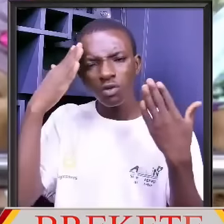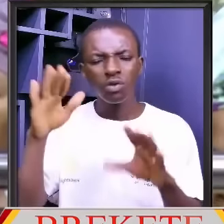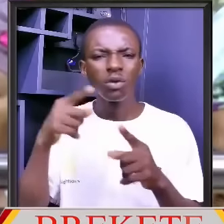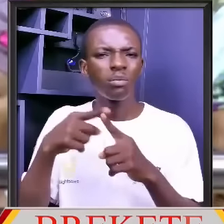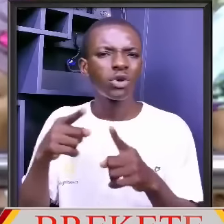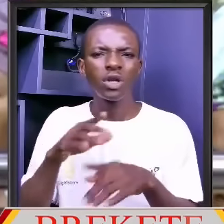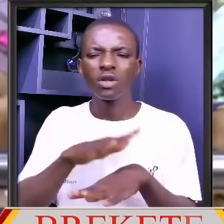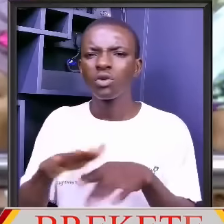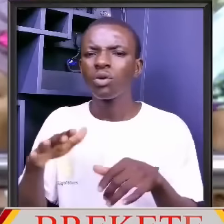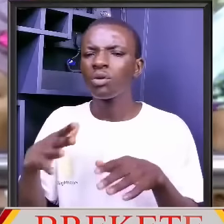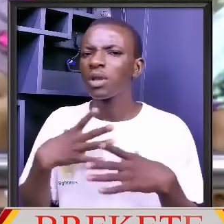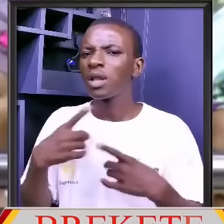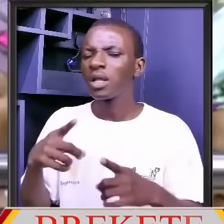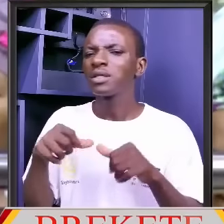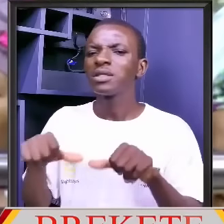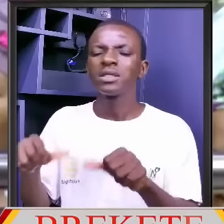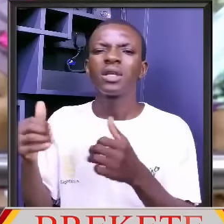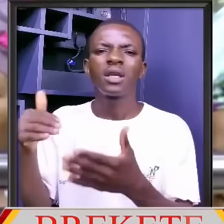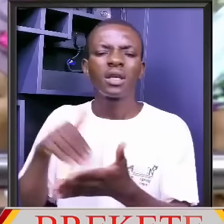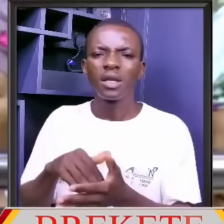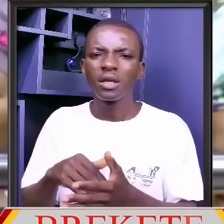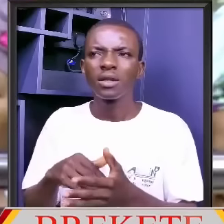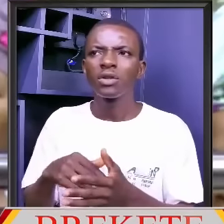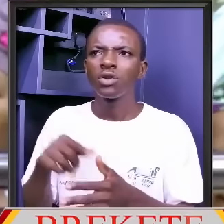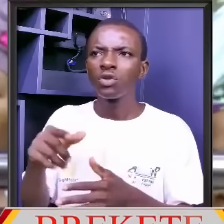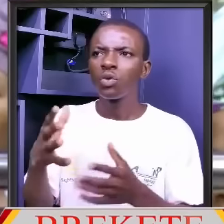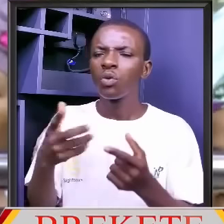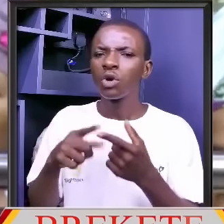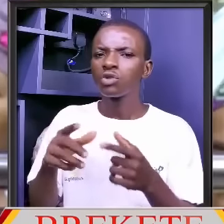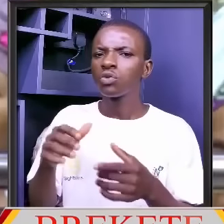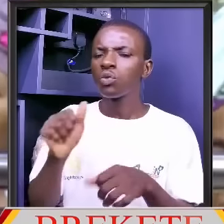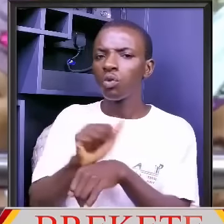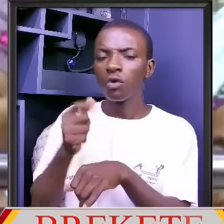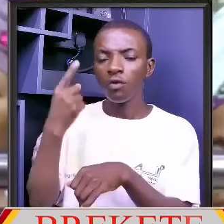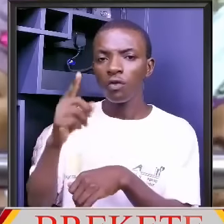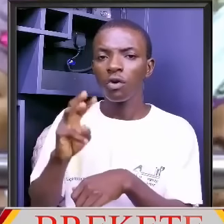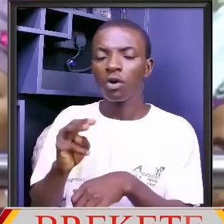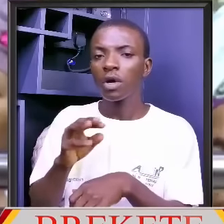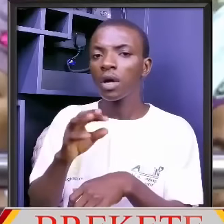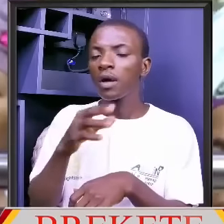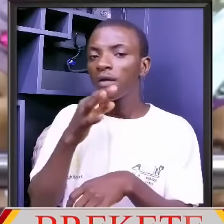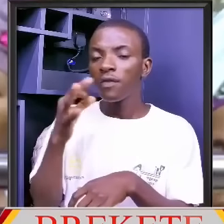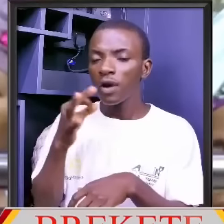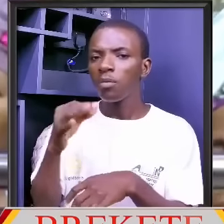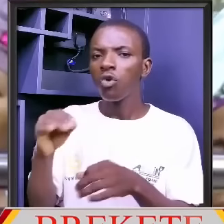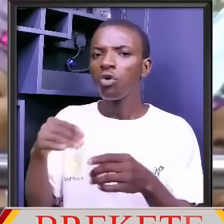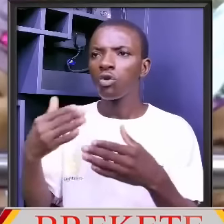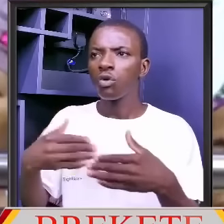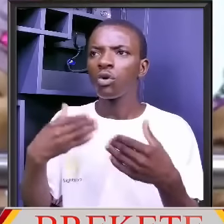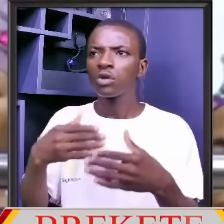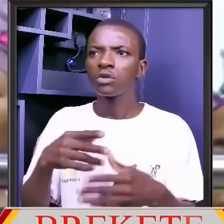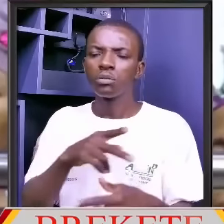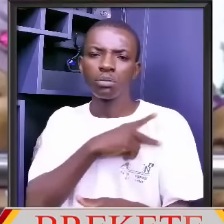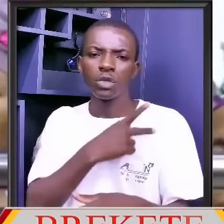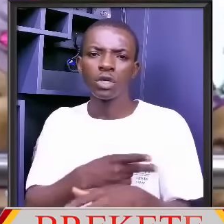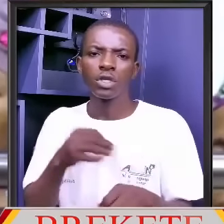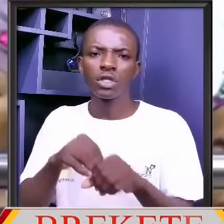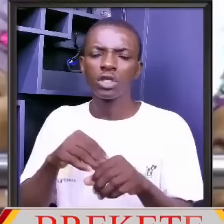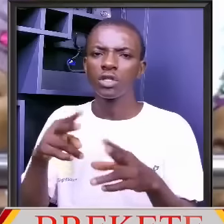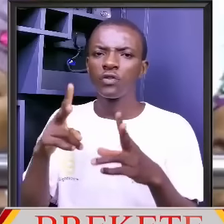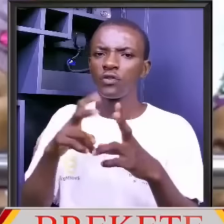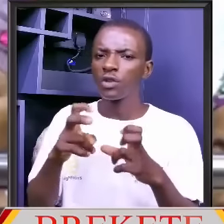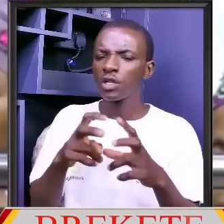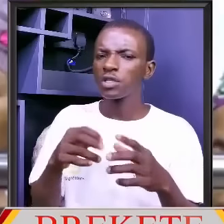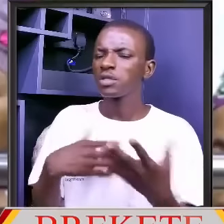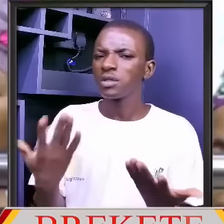know, but I don't want stay again. My mama can say you want come work farm. I be you want make they give you belle for village.